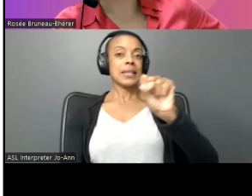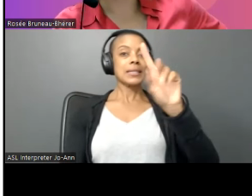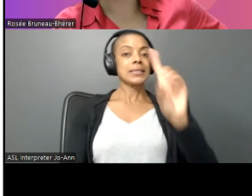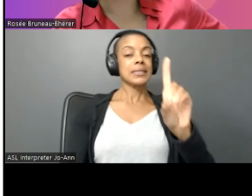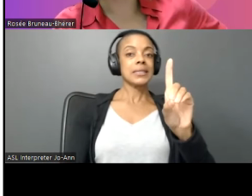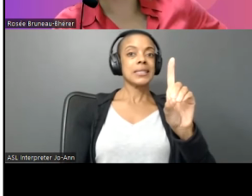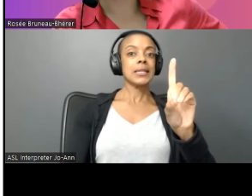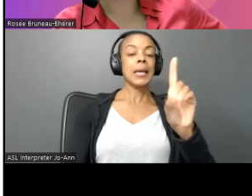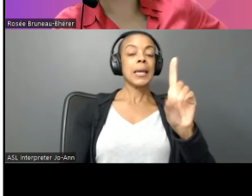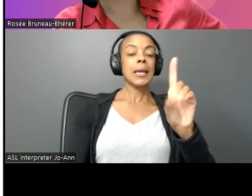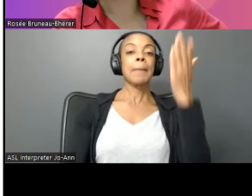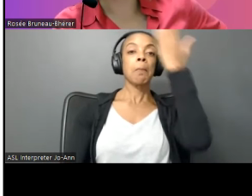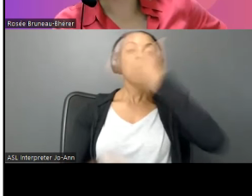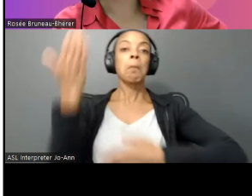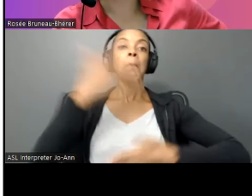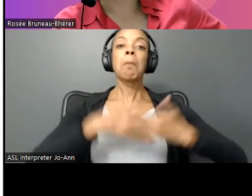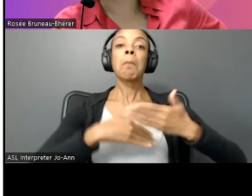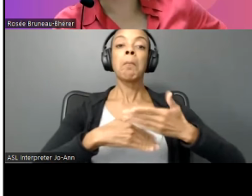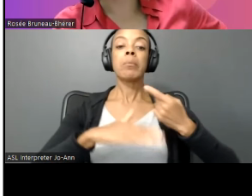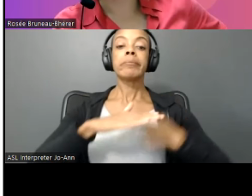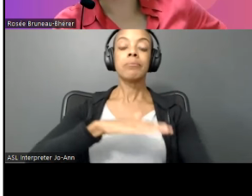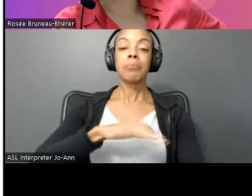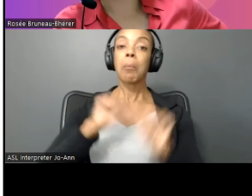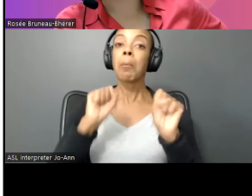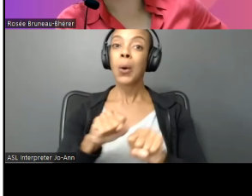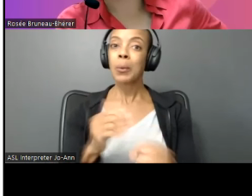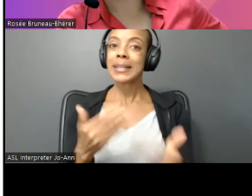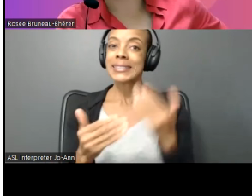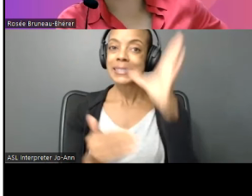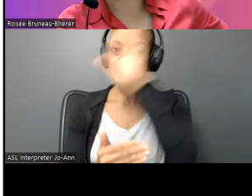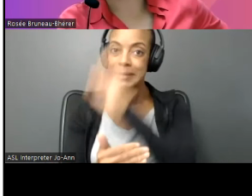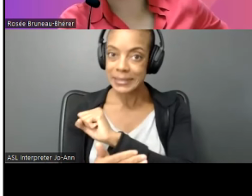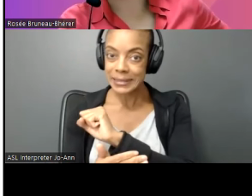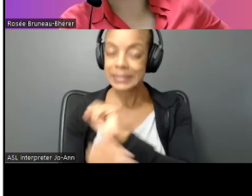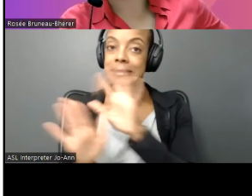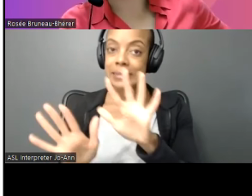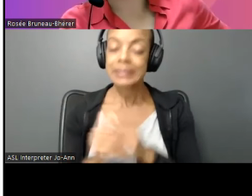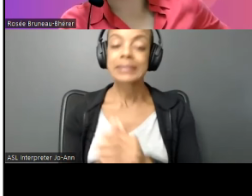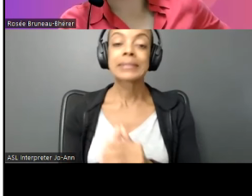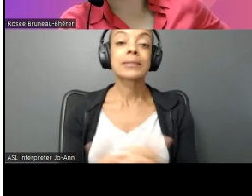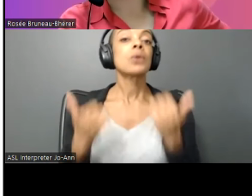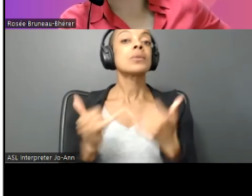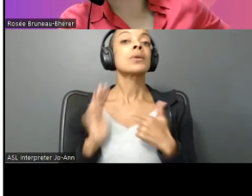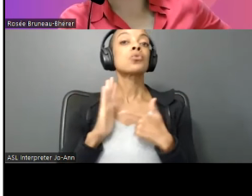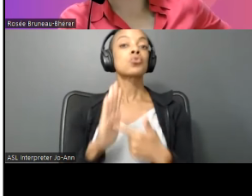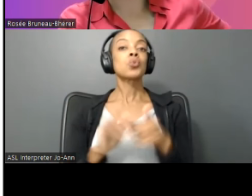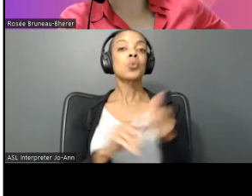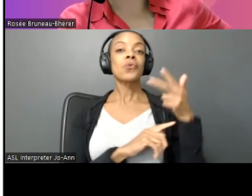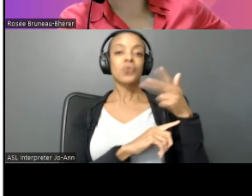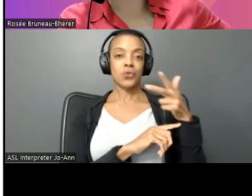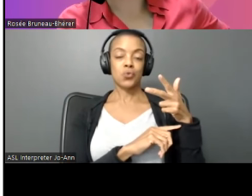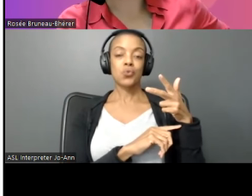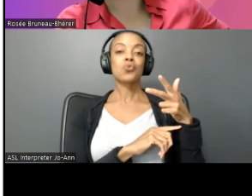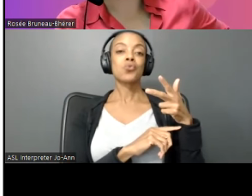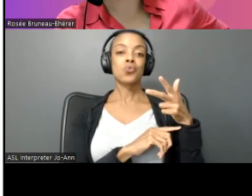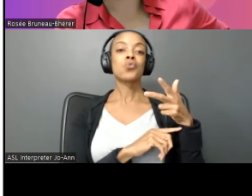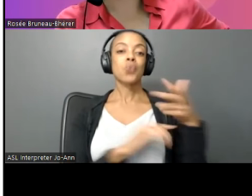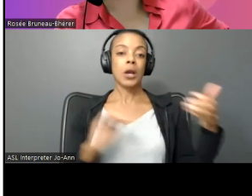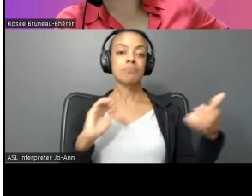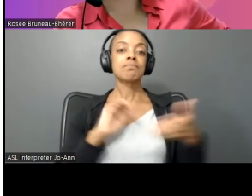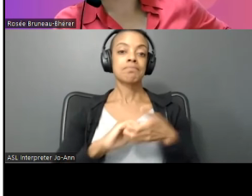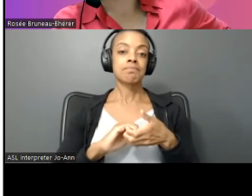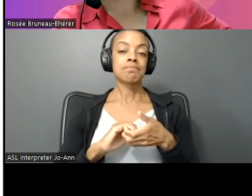So this allows us to present you a video that was done in collaboration, as you see, between the